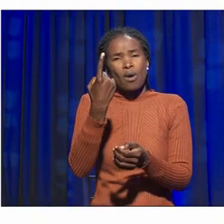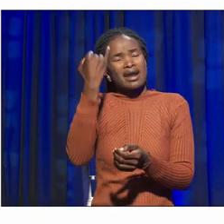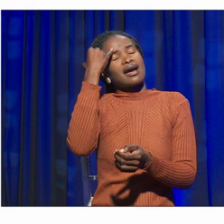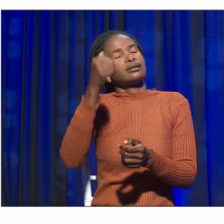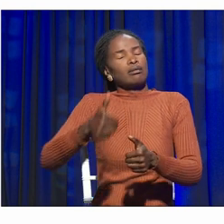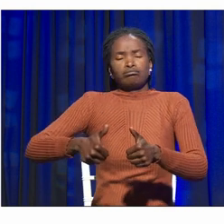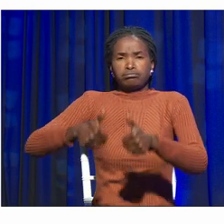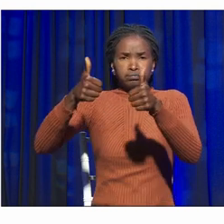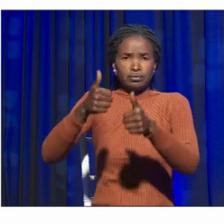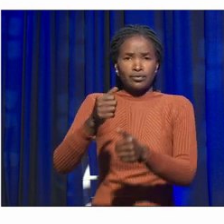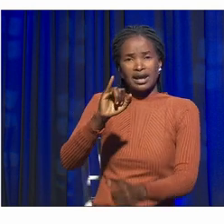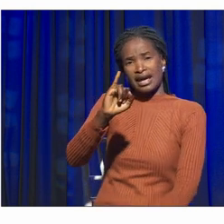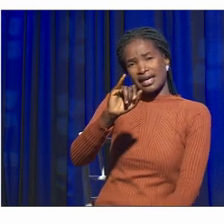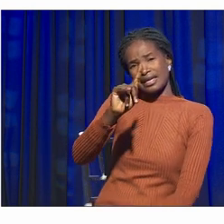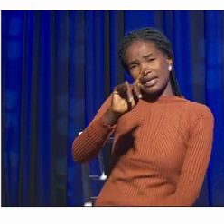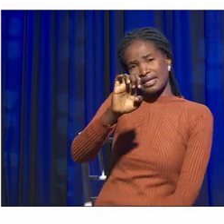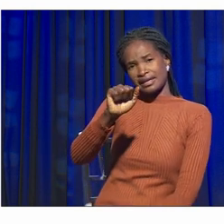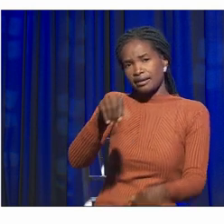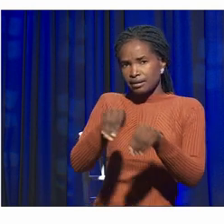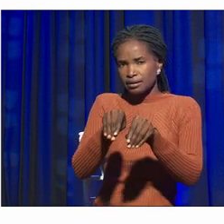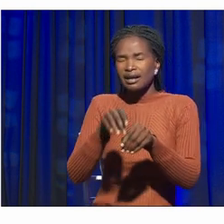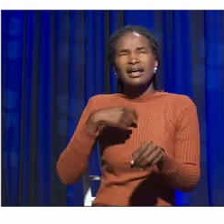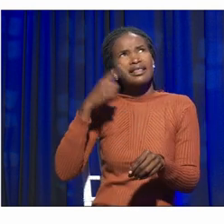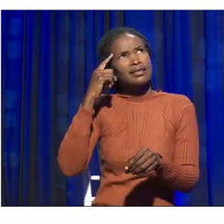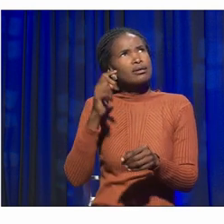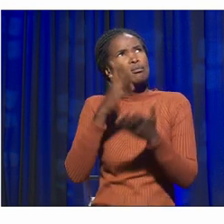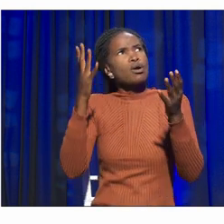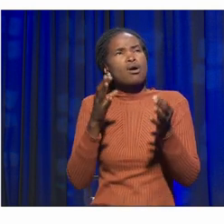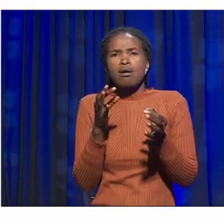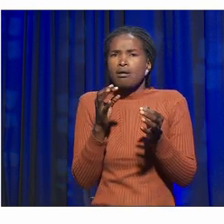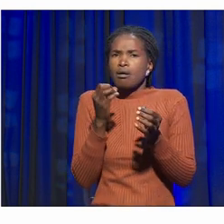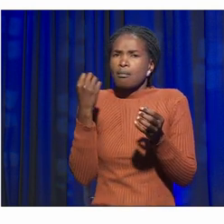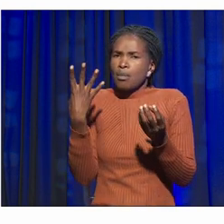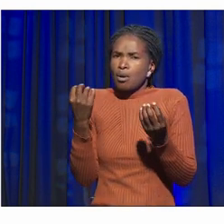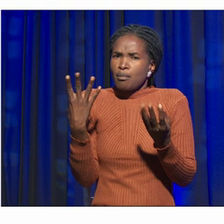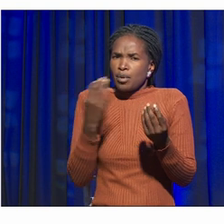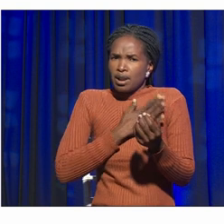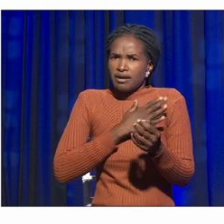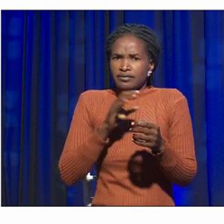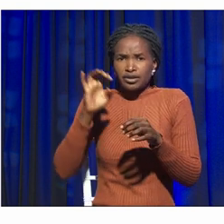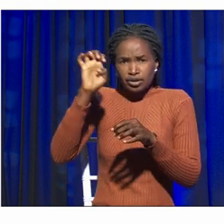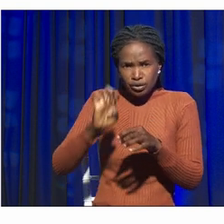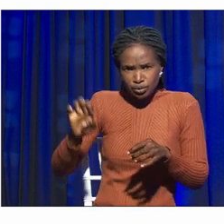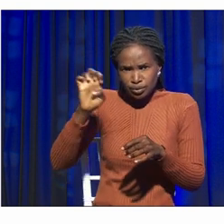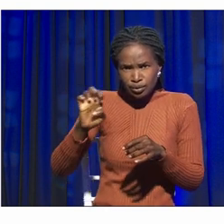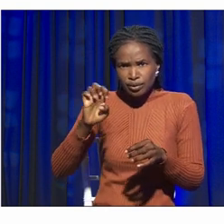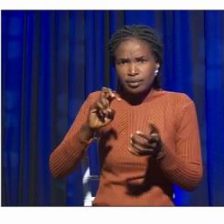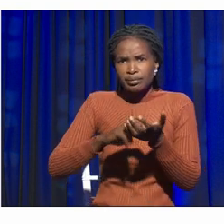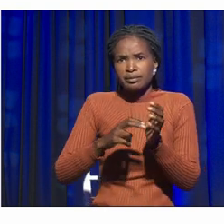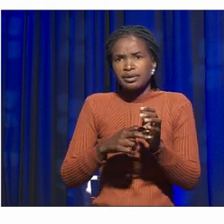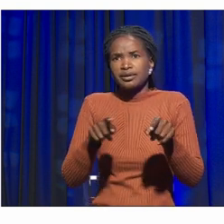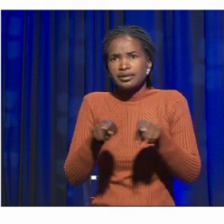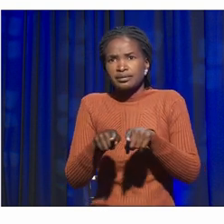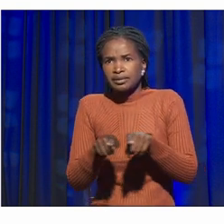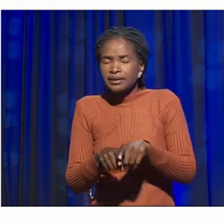and I'm not sure whether this is, it's probably popular in Europe, but they partner with TaskRabbit. TaskRabbit is